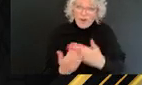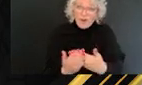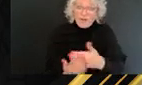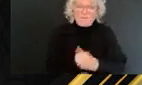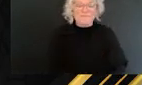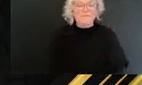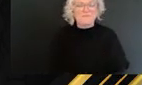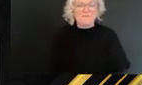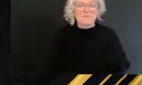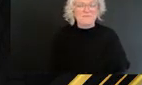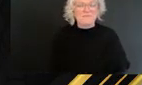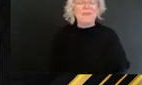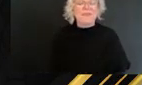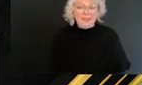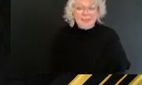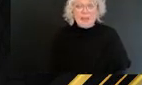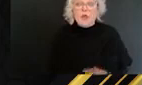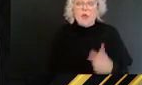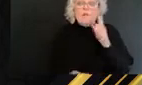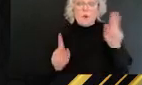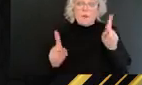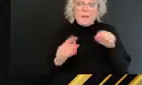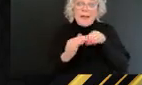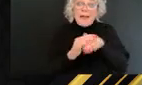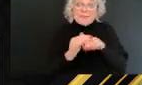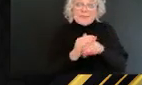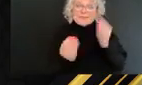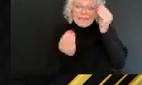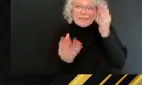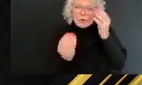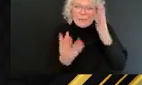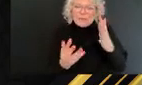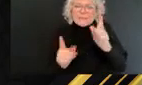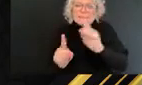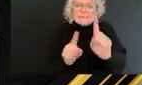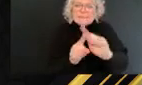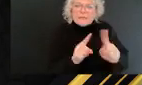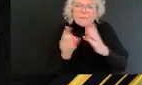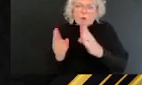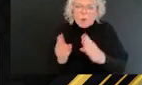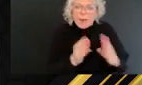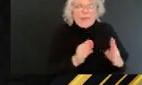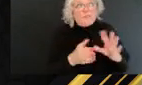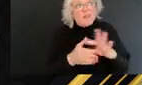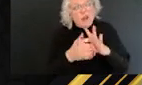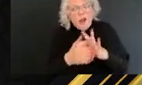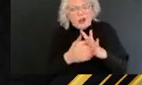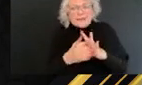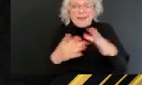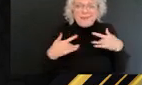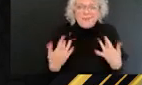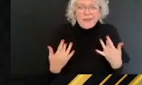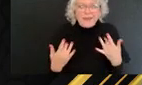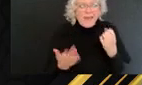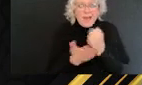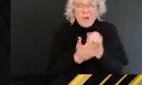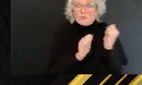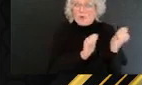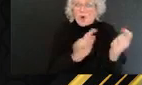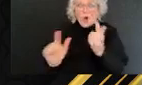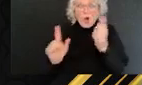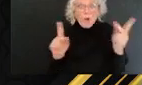Having multiple ways for people to access and interact with a setting, content, or event helps